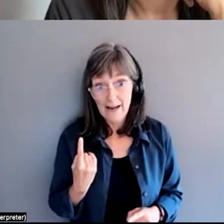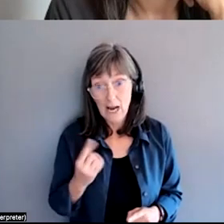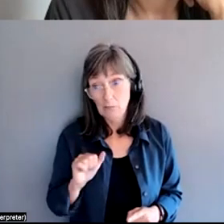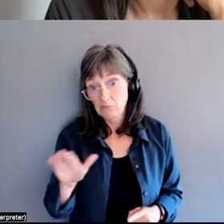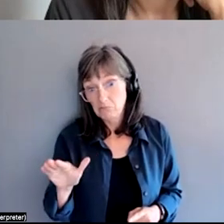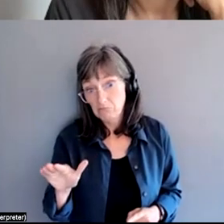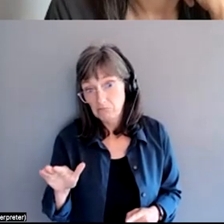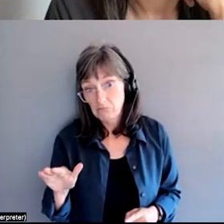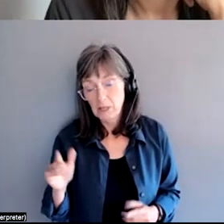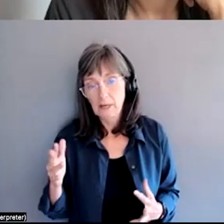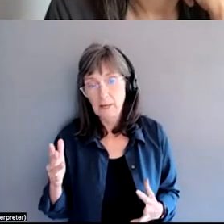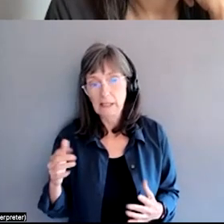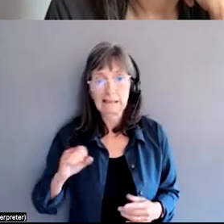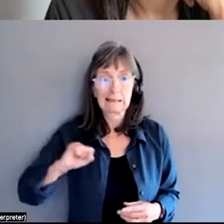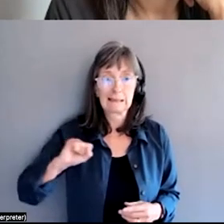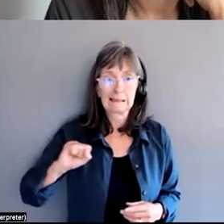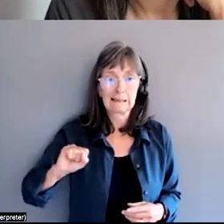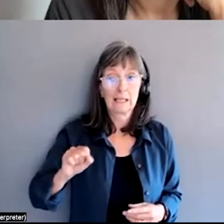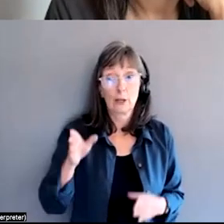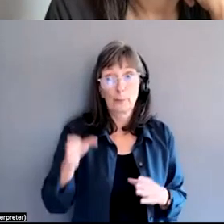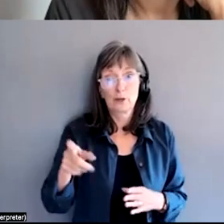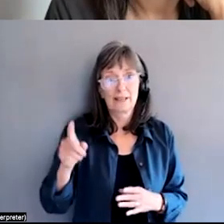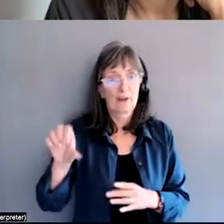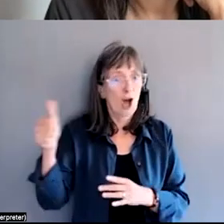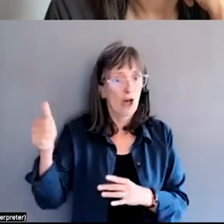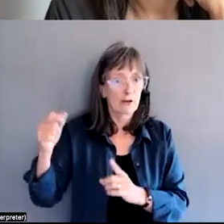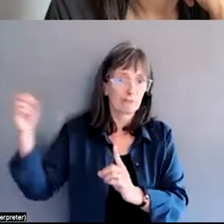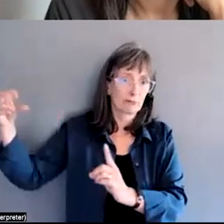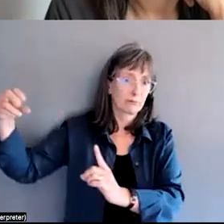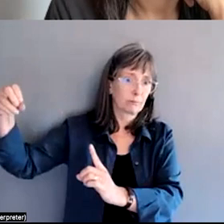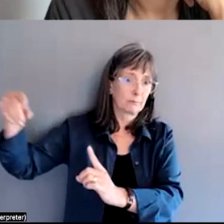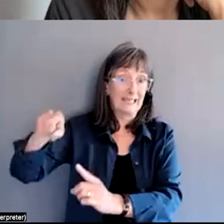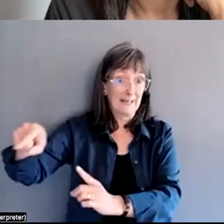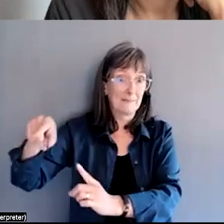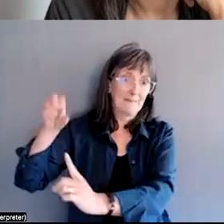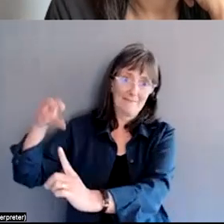because the person I'm talking to has all these voices coming at them. So.